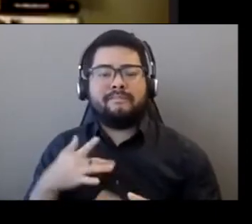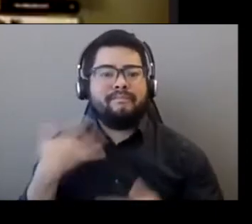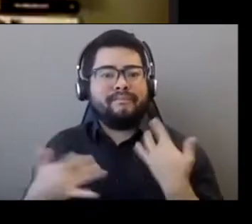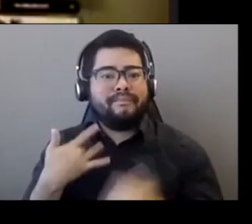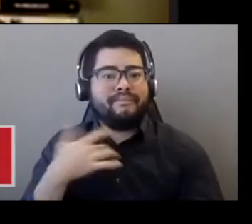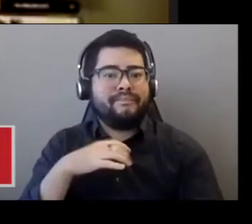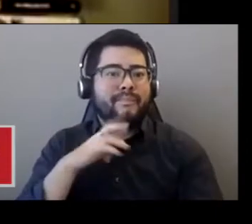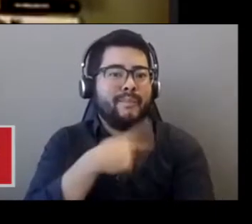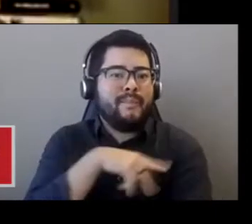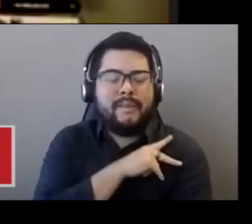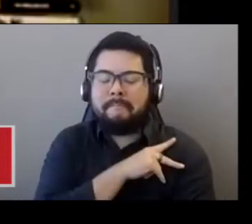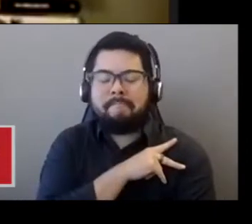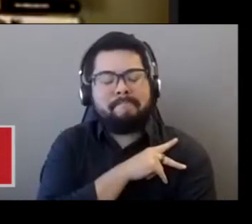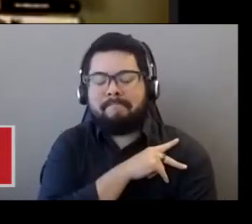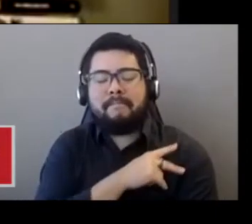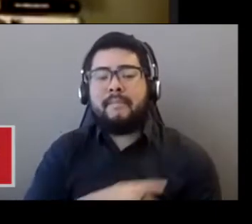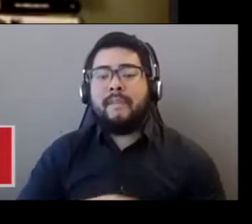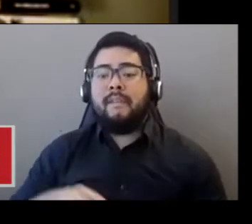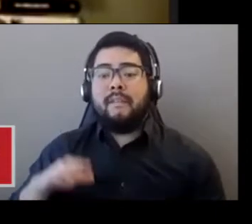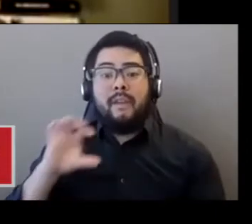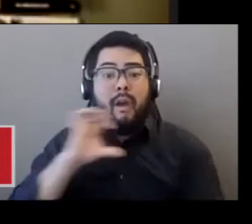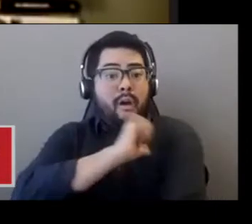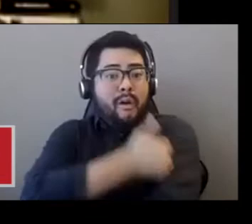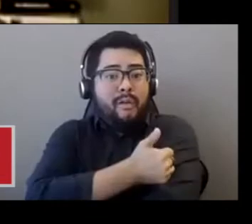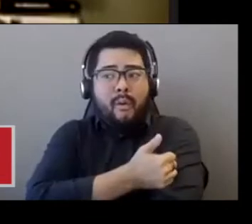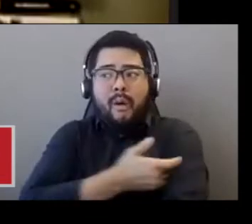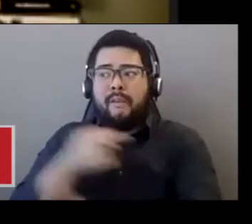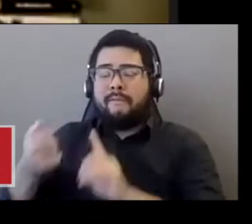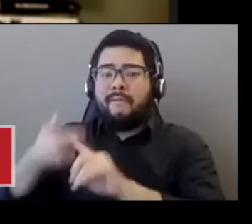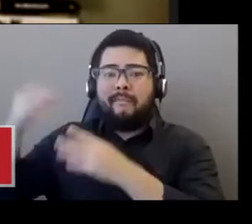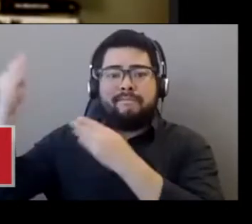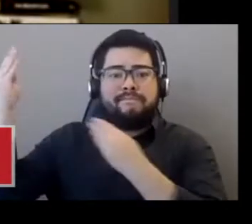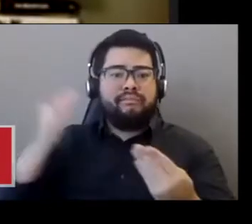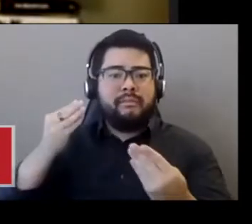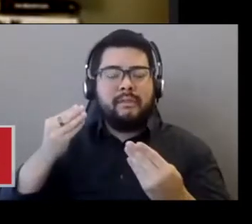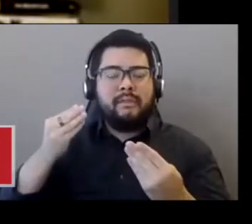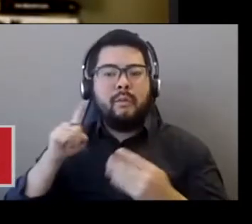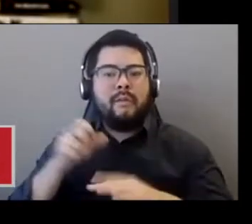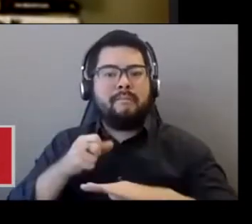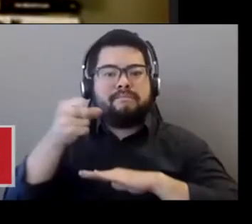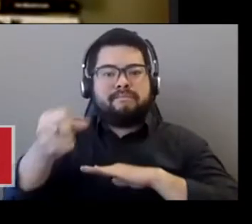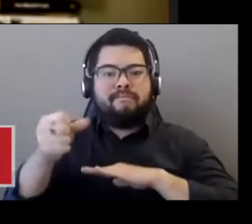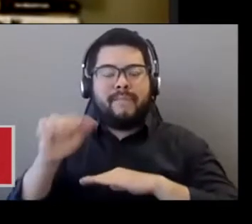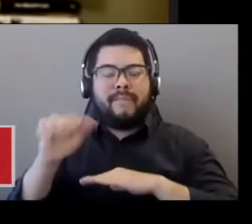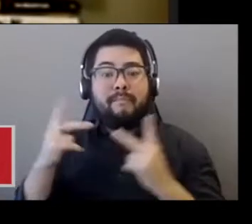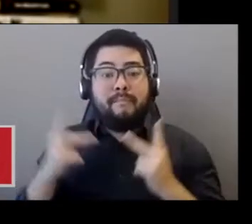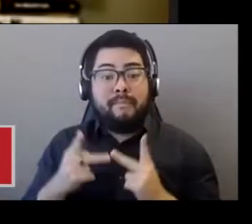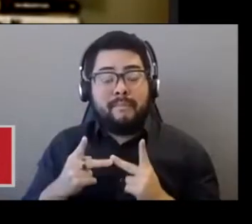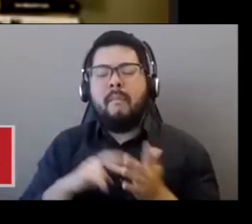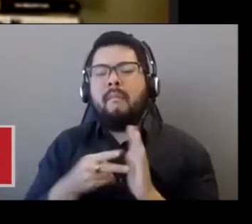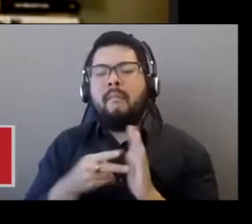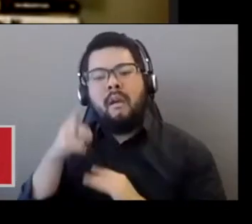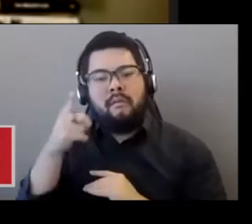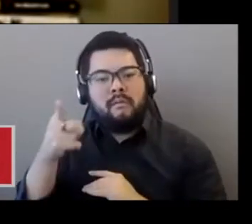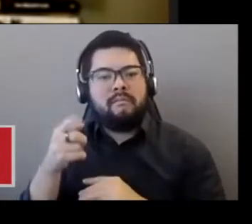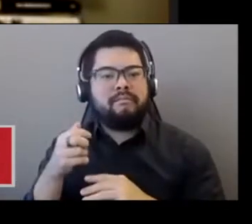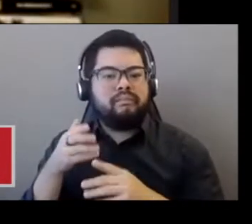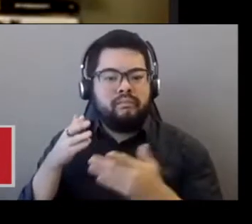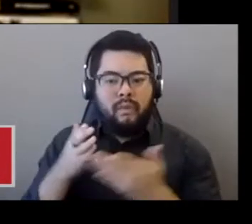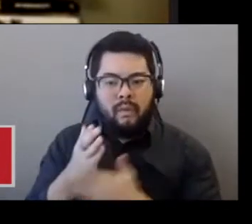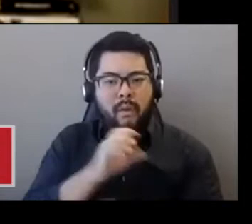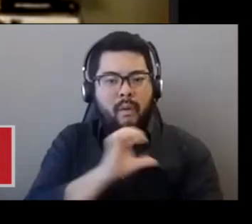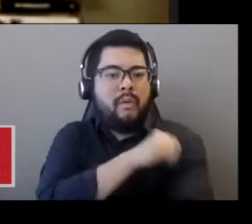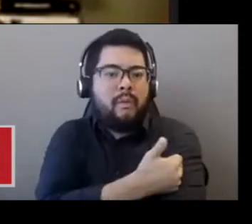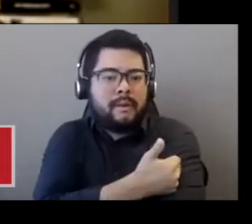Your authority is given by the fact that you have been placed into the pulpit, and that gives you the authority. Similarly, he talks